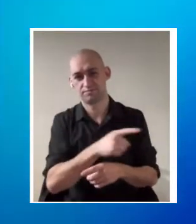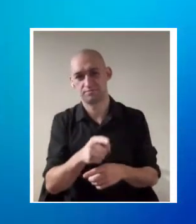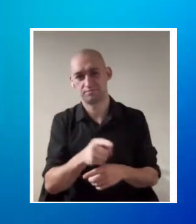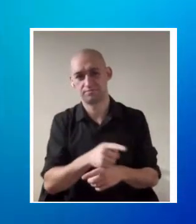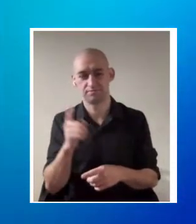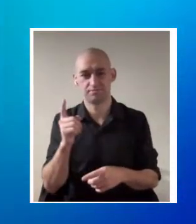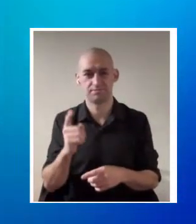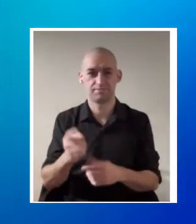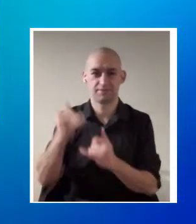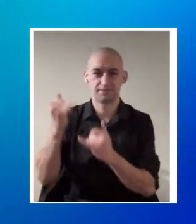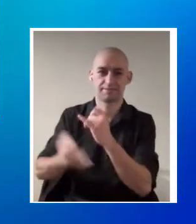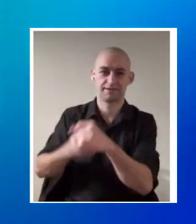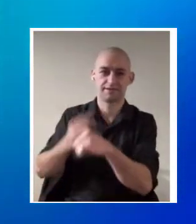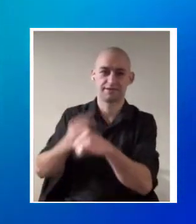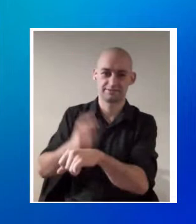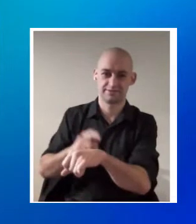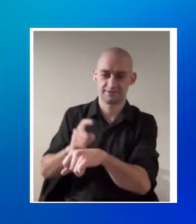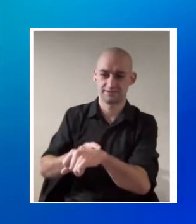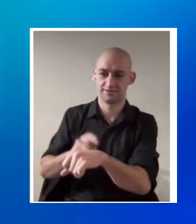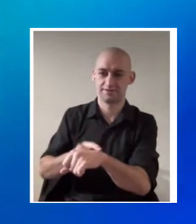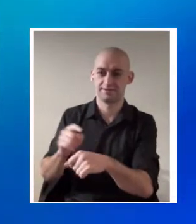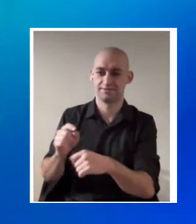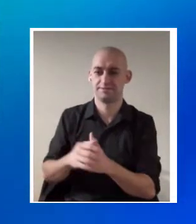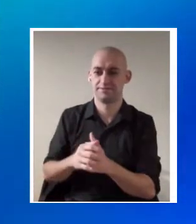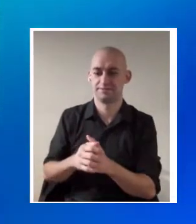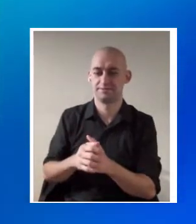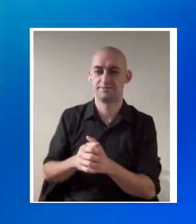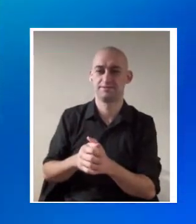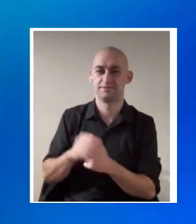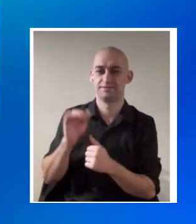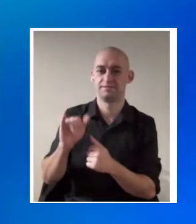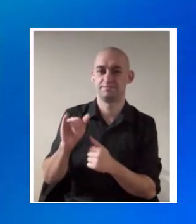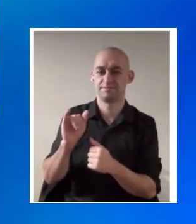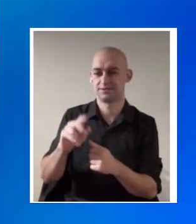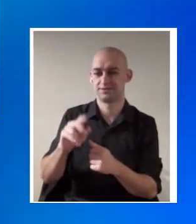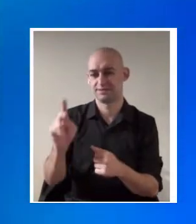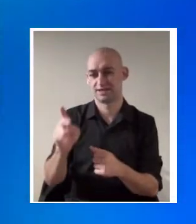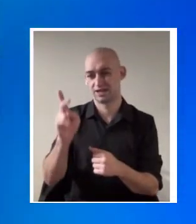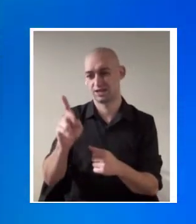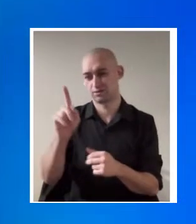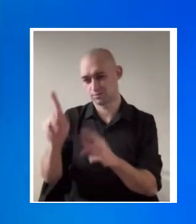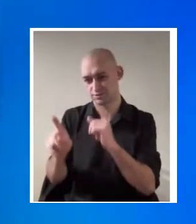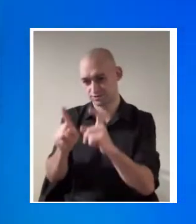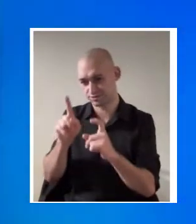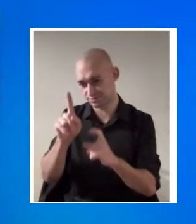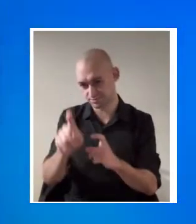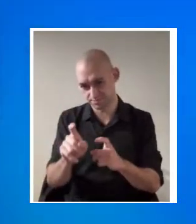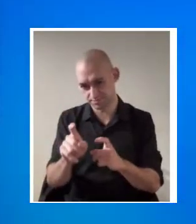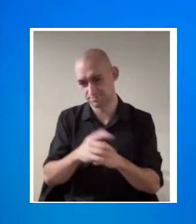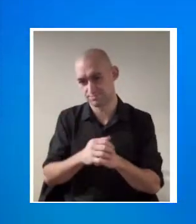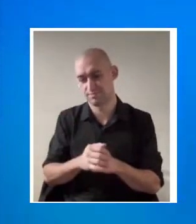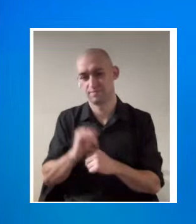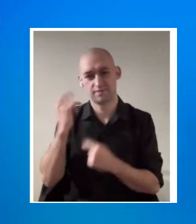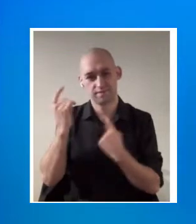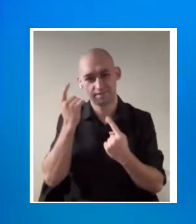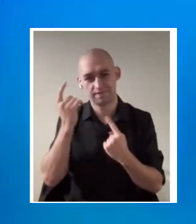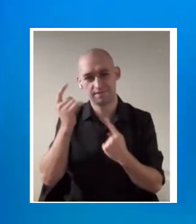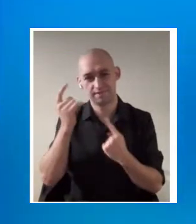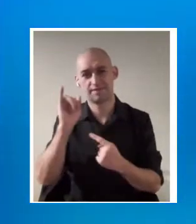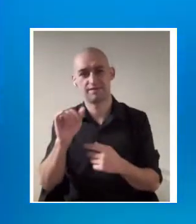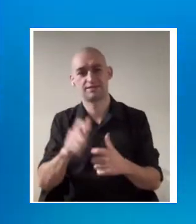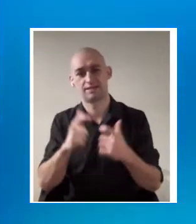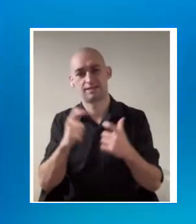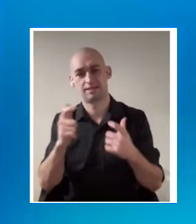Okay, so Callie, I'll send you the poll on this part right there, the second question. Okay. Perfect. Yeah, I think that's a much